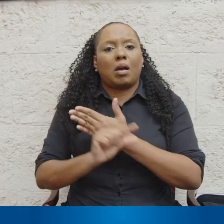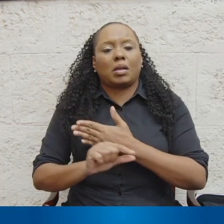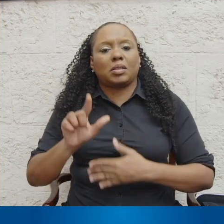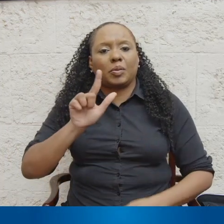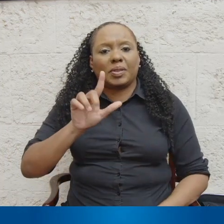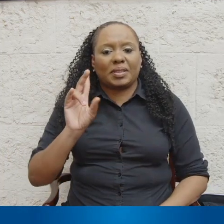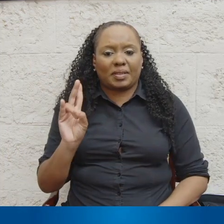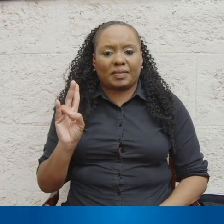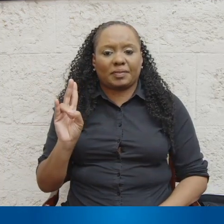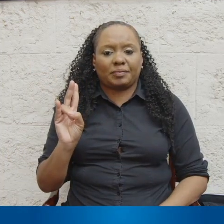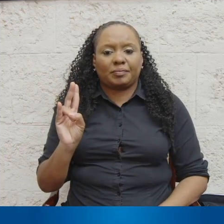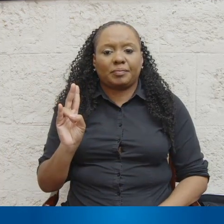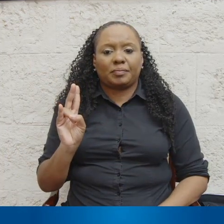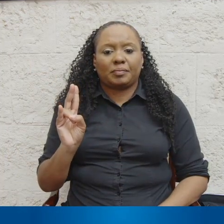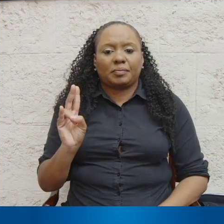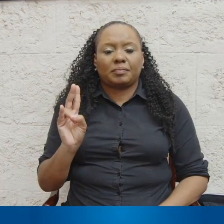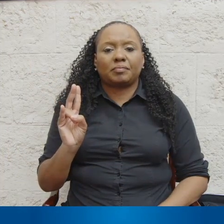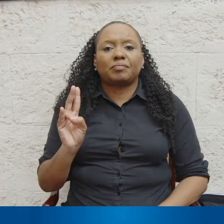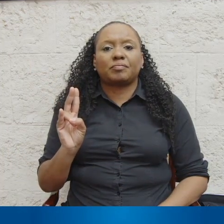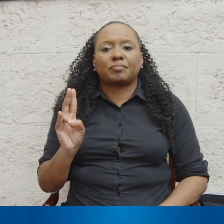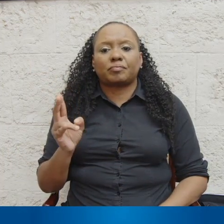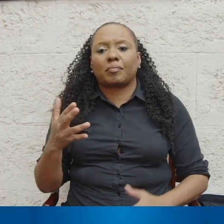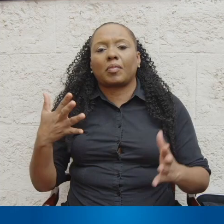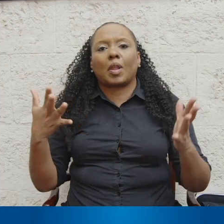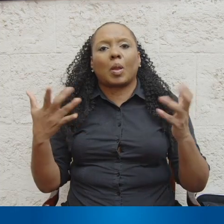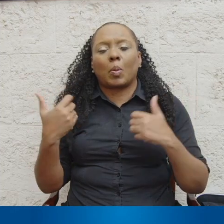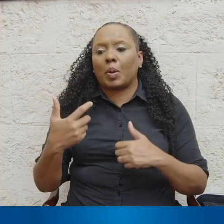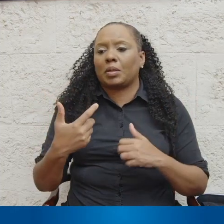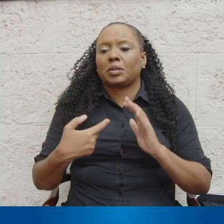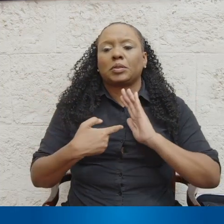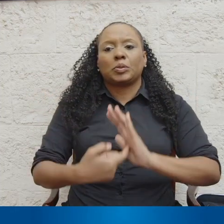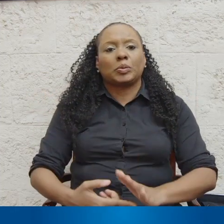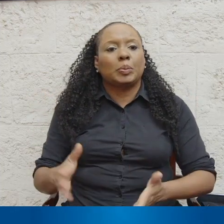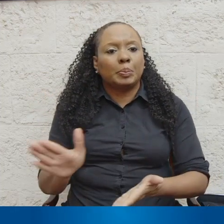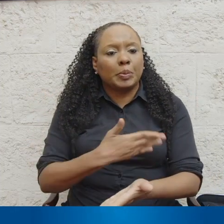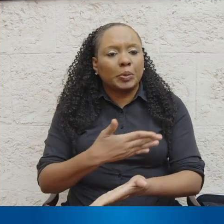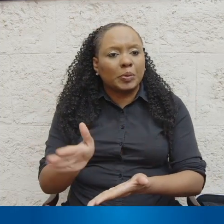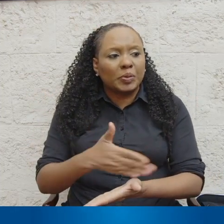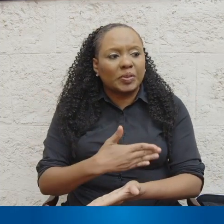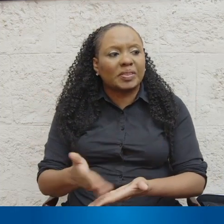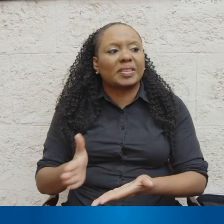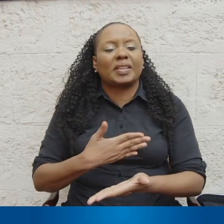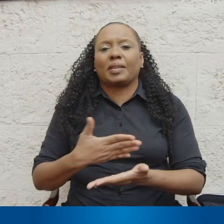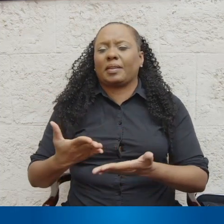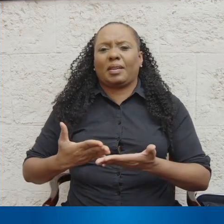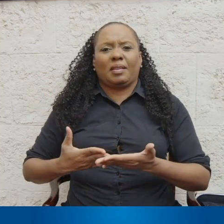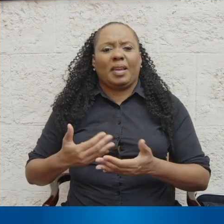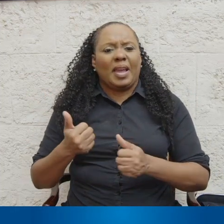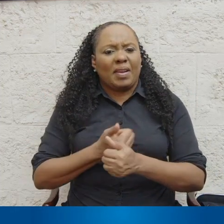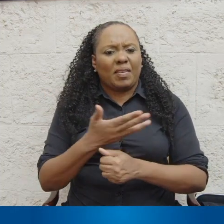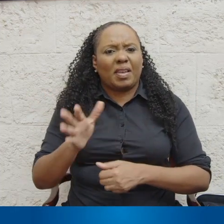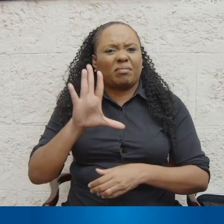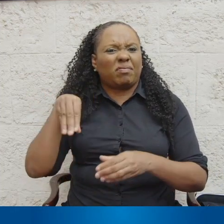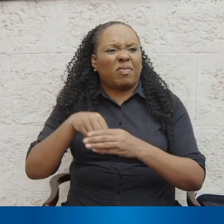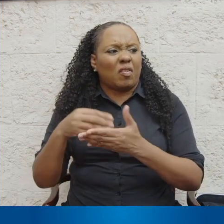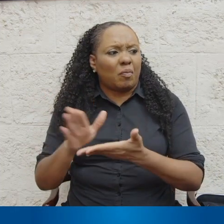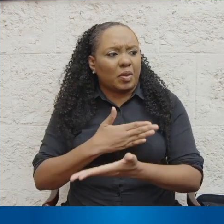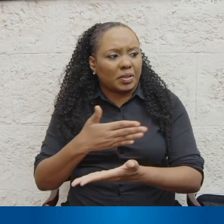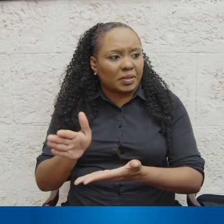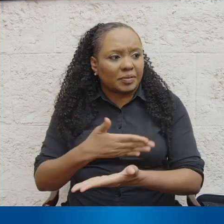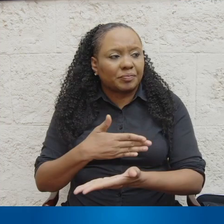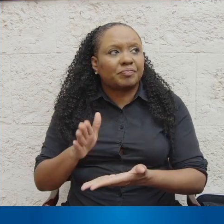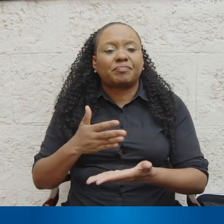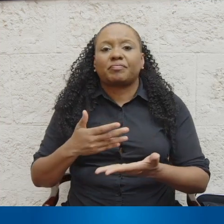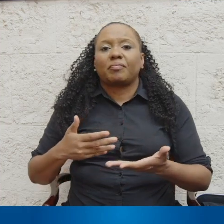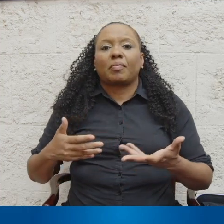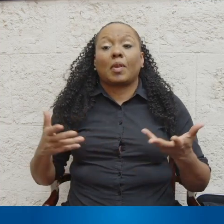the state of music and production and distribution in Barbados. What does it mean for us to be